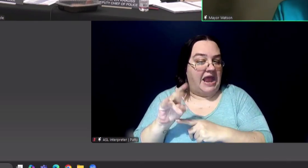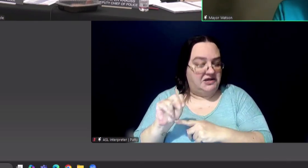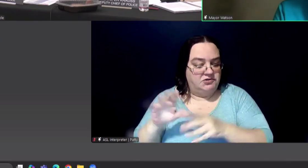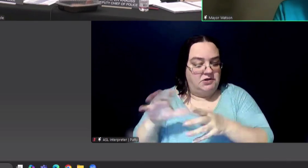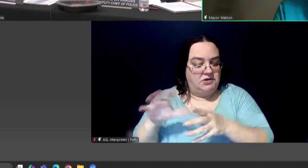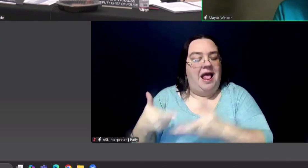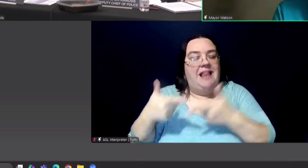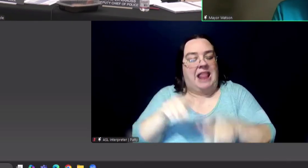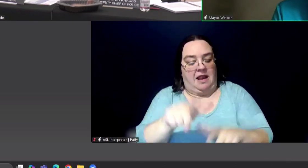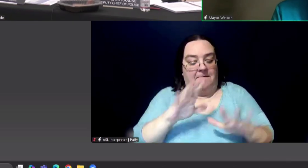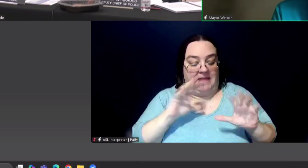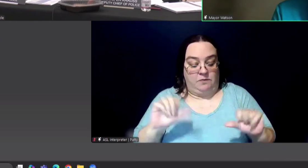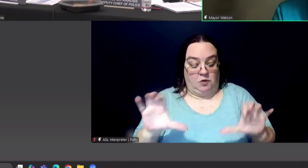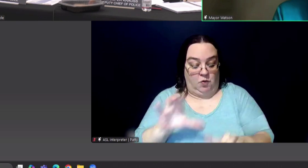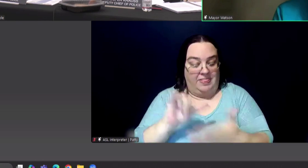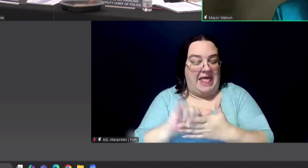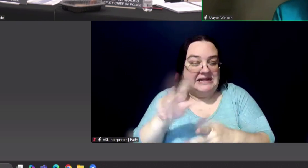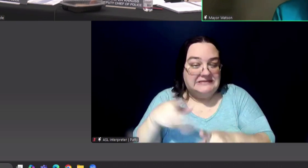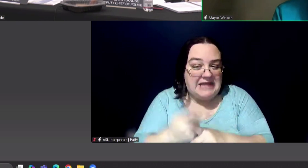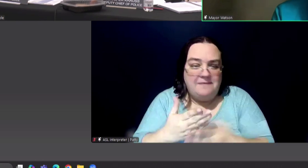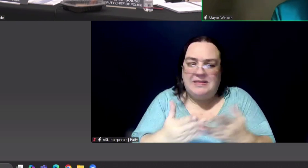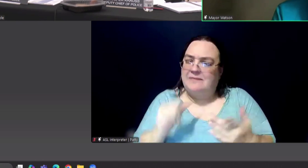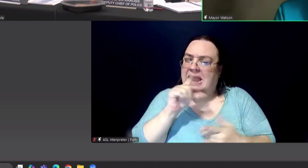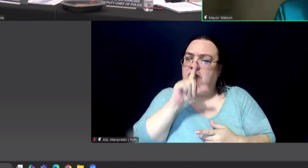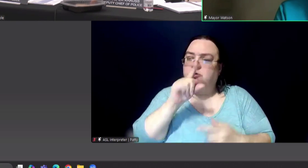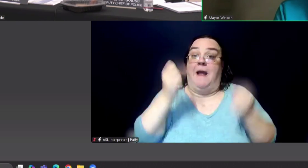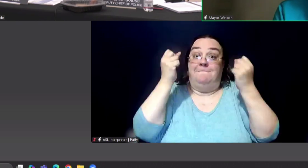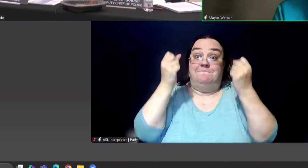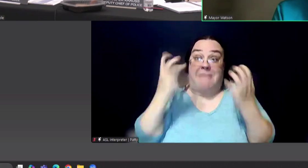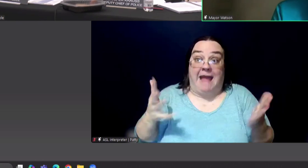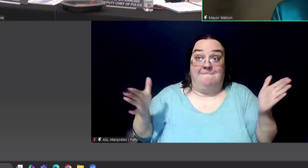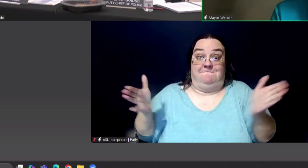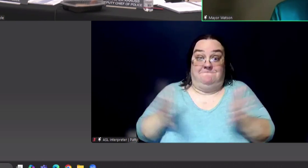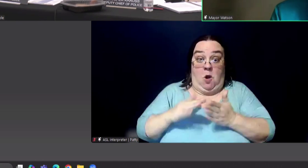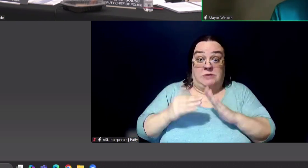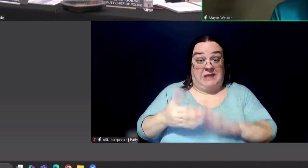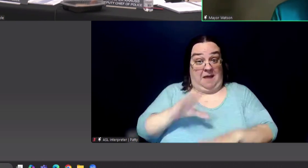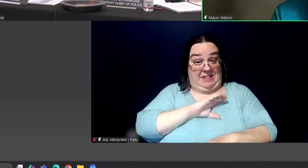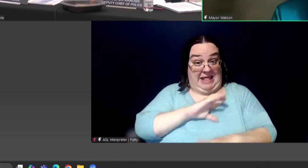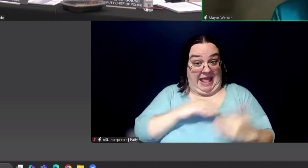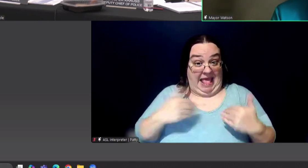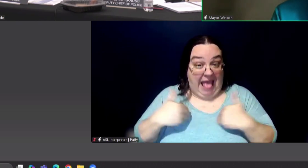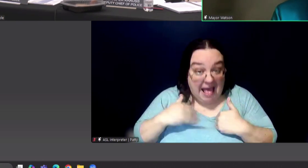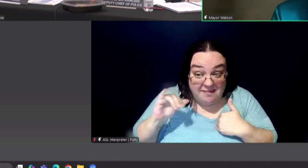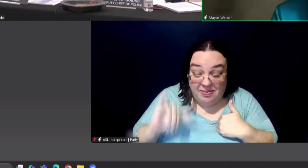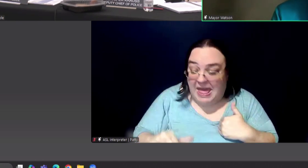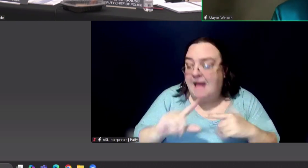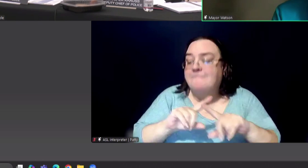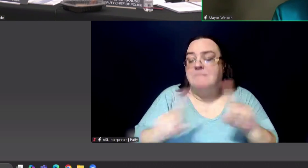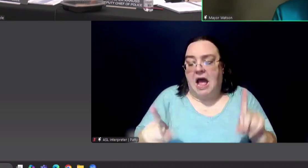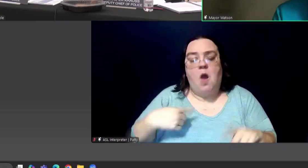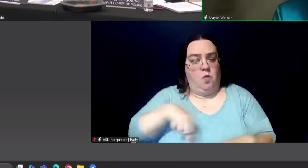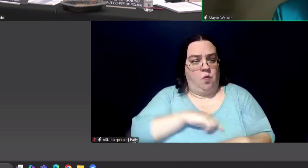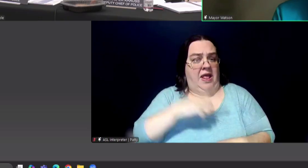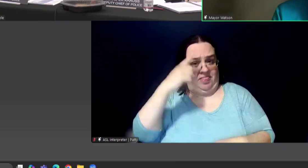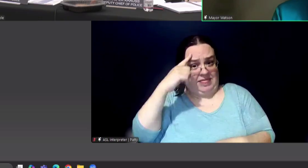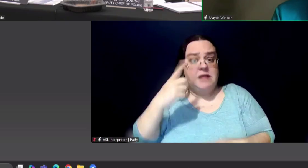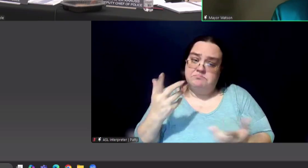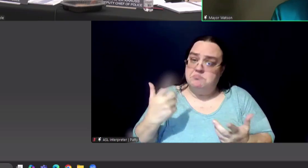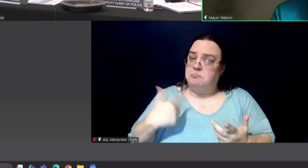things. I'm not sure how many small town police departments have such a mechanism, but we think we can do it.